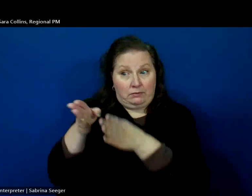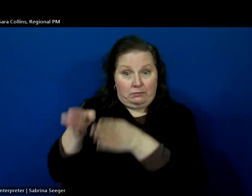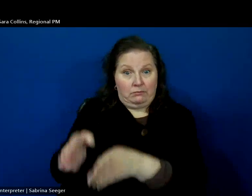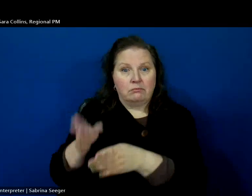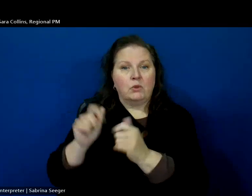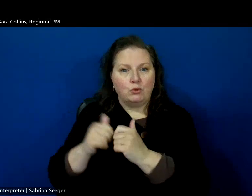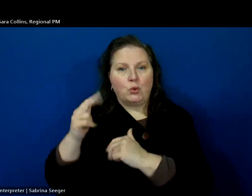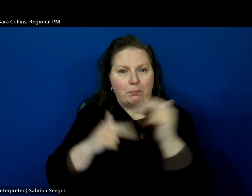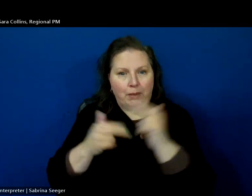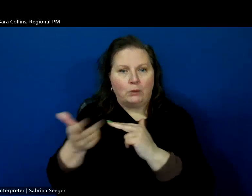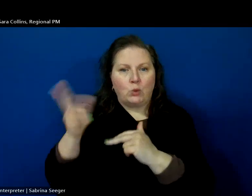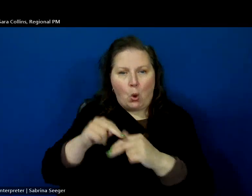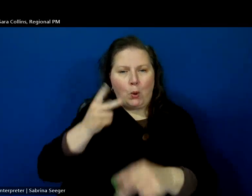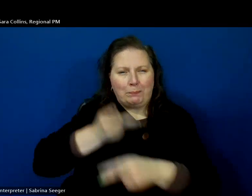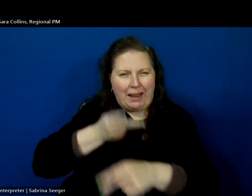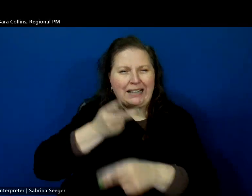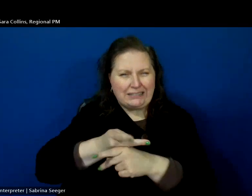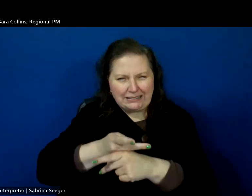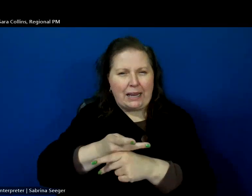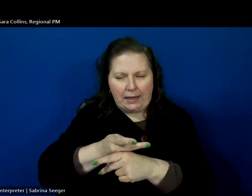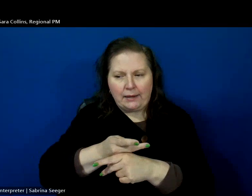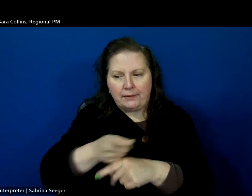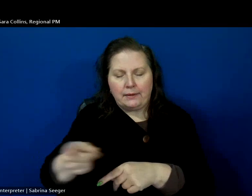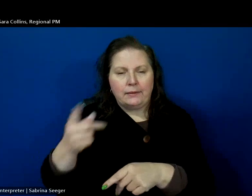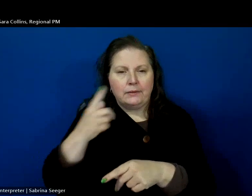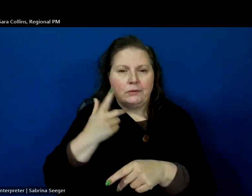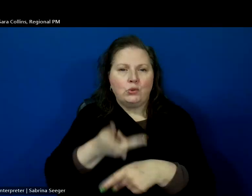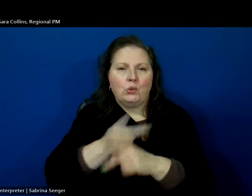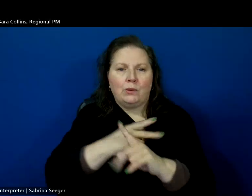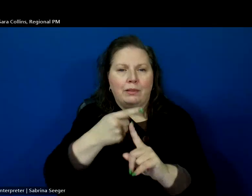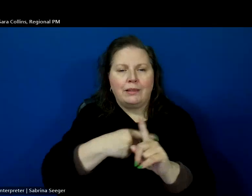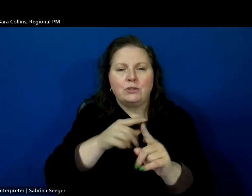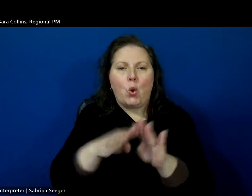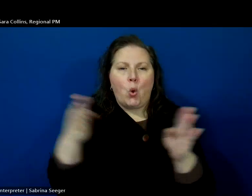build, own, and maintain and lease open access fiber.